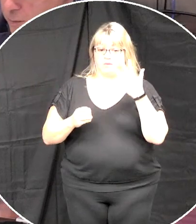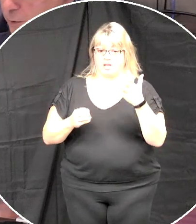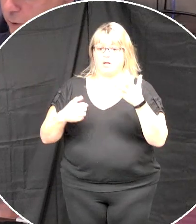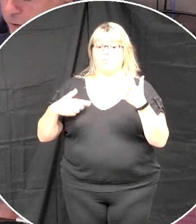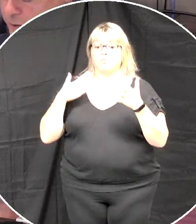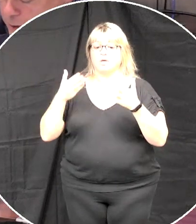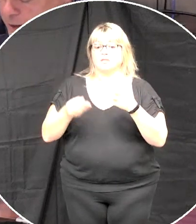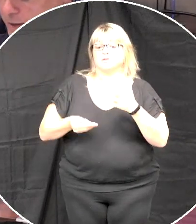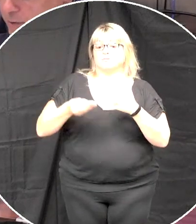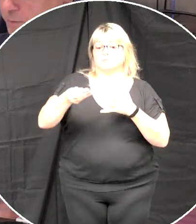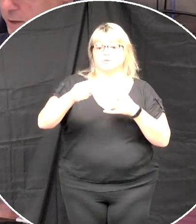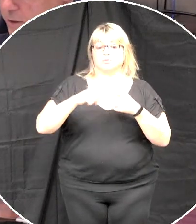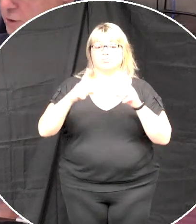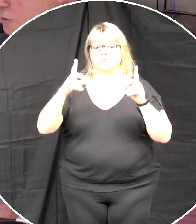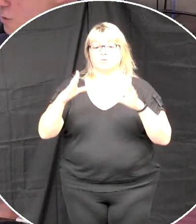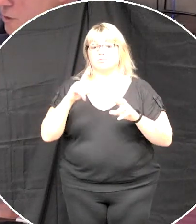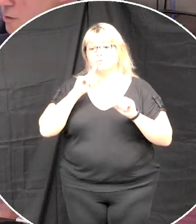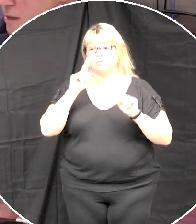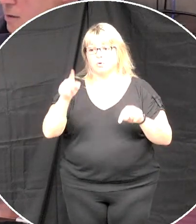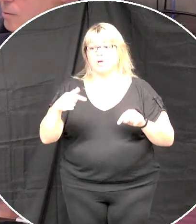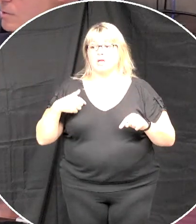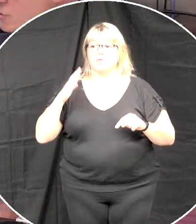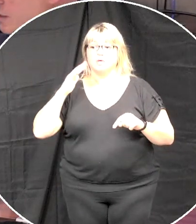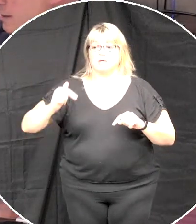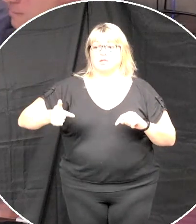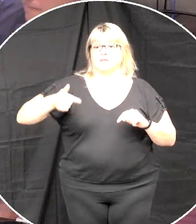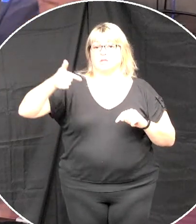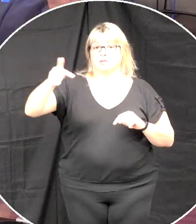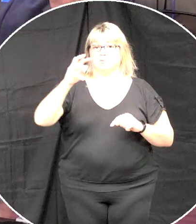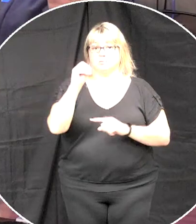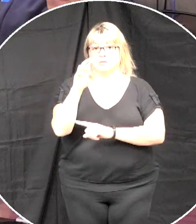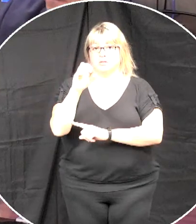director's report. And that would be, I'm going to turn it over to you now, Mr. Stack.